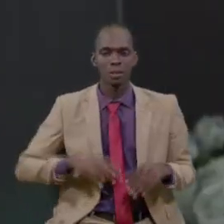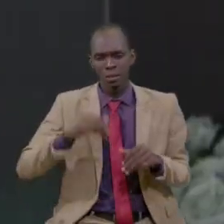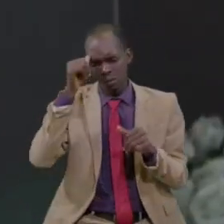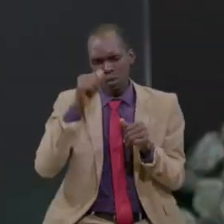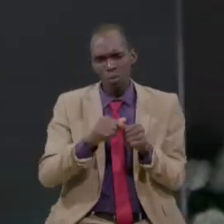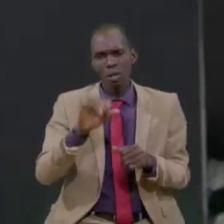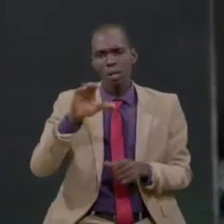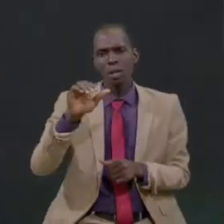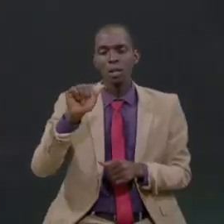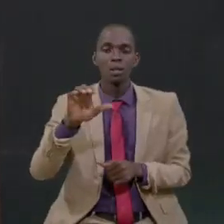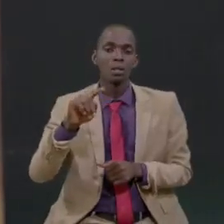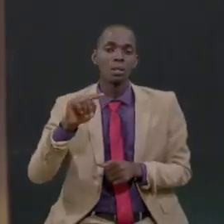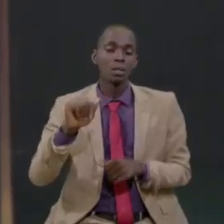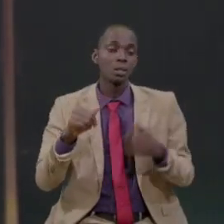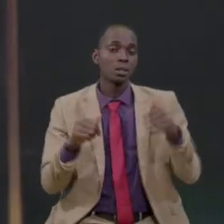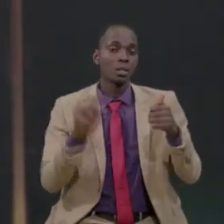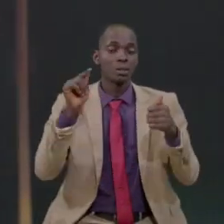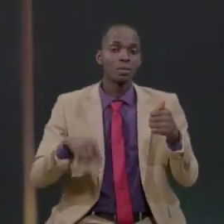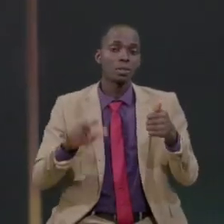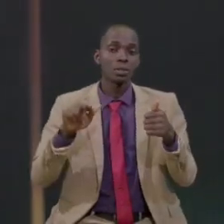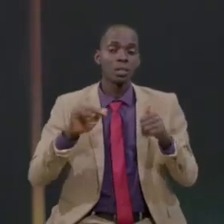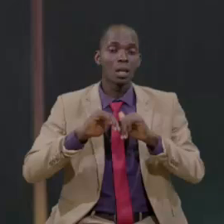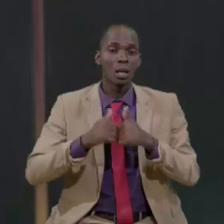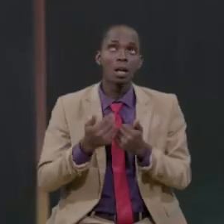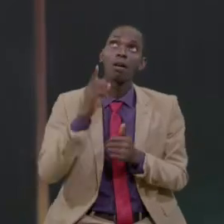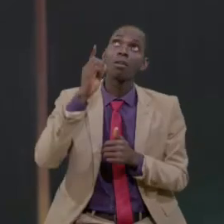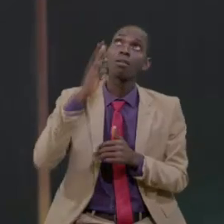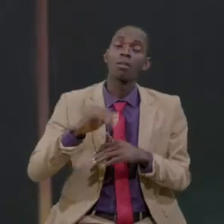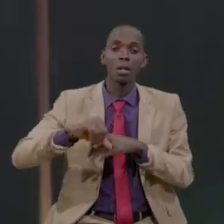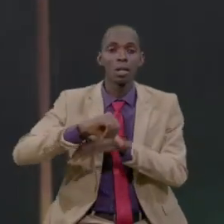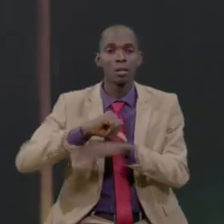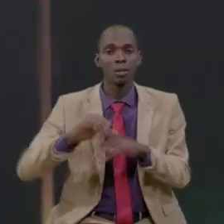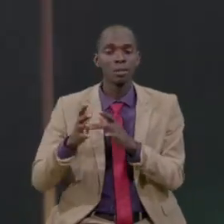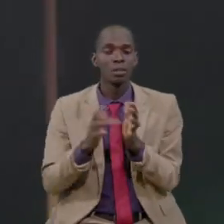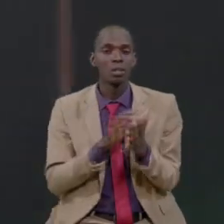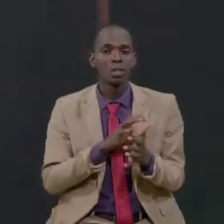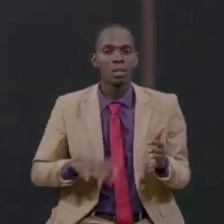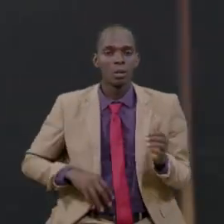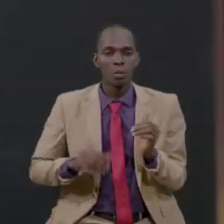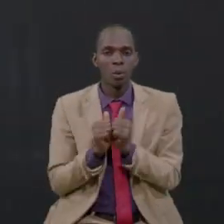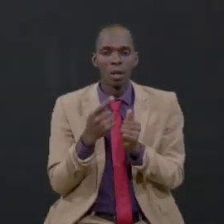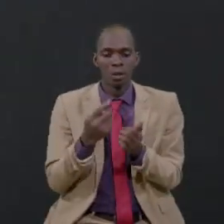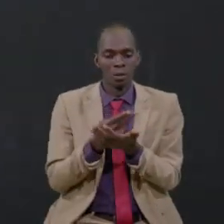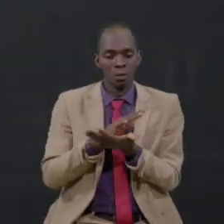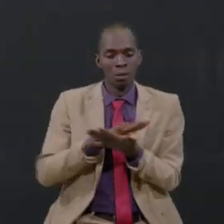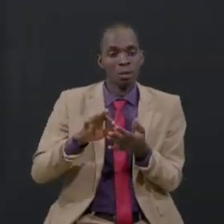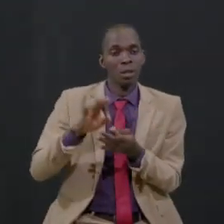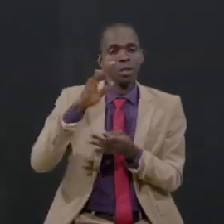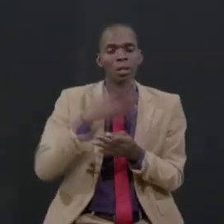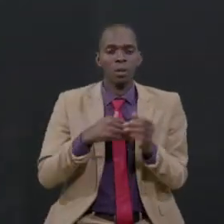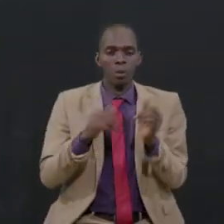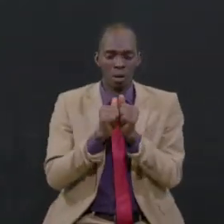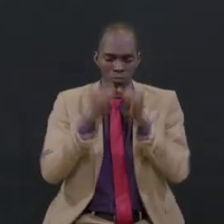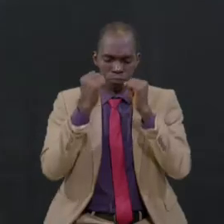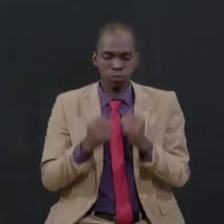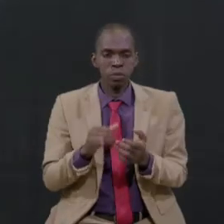God anointed Jesus Christ with the Holy Ghost and with power. That's why he